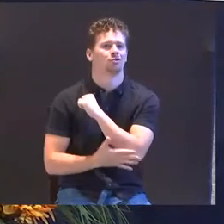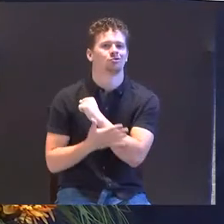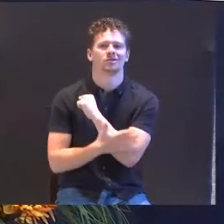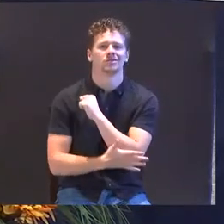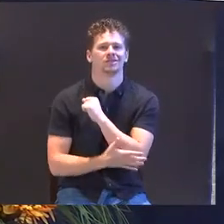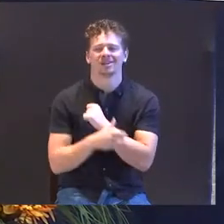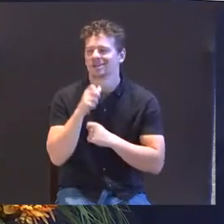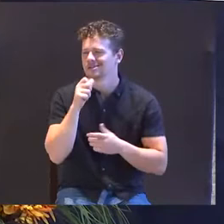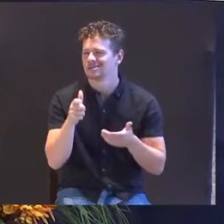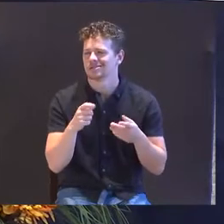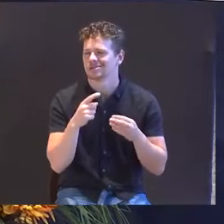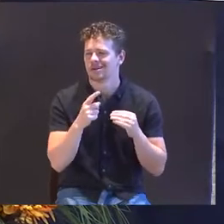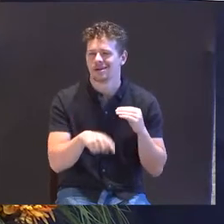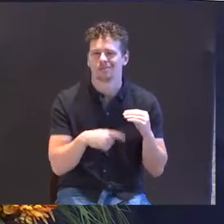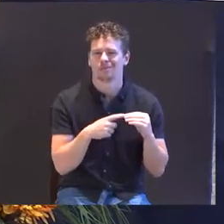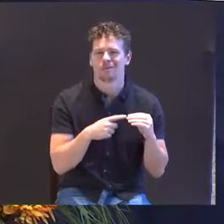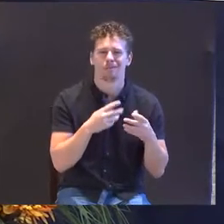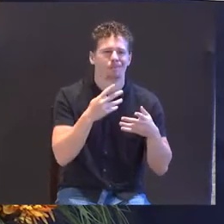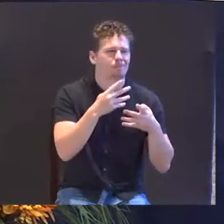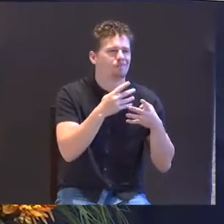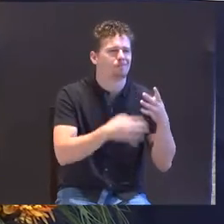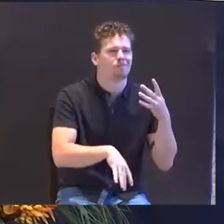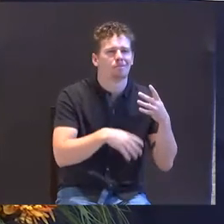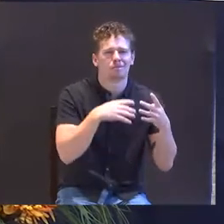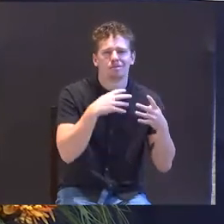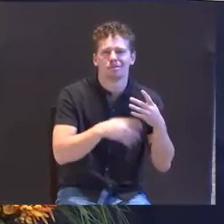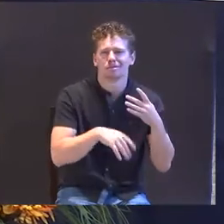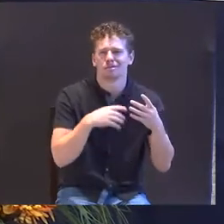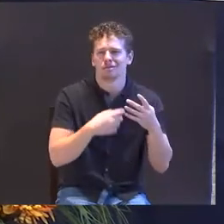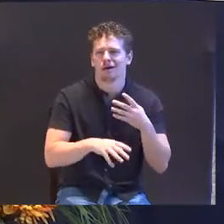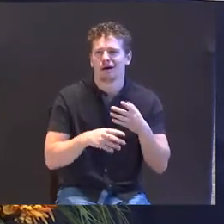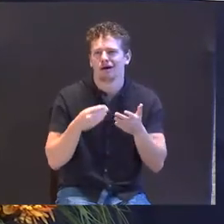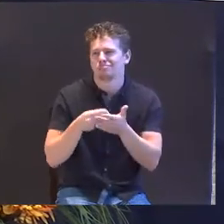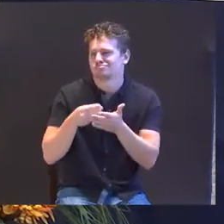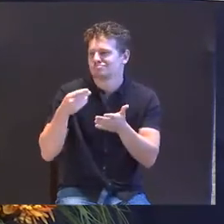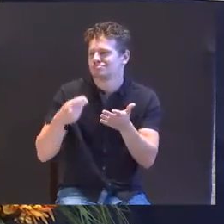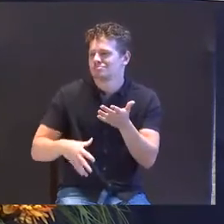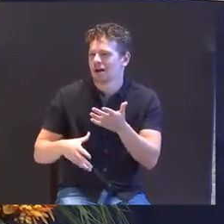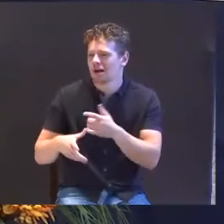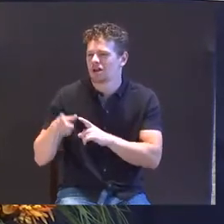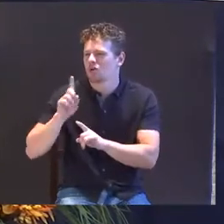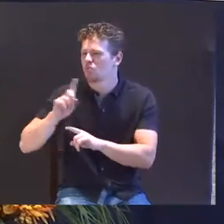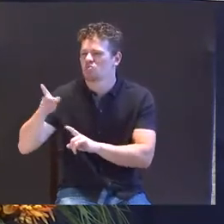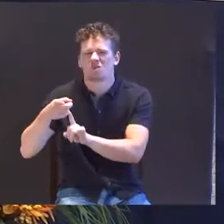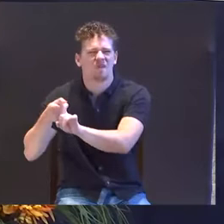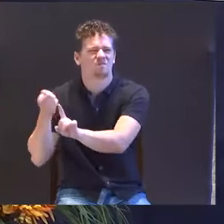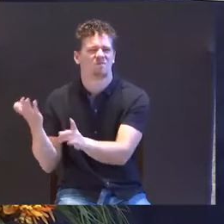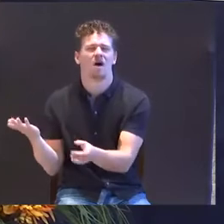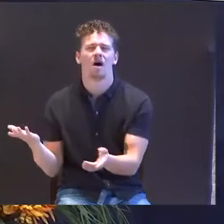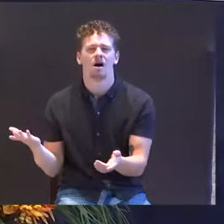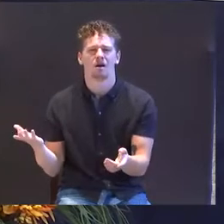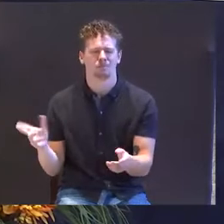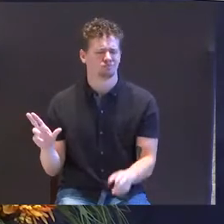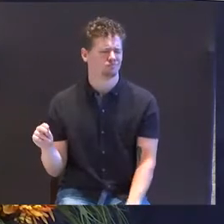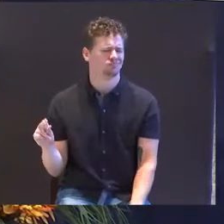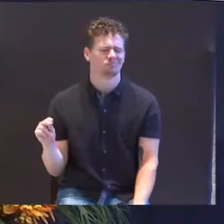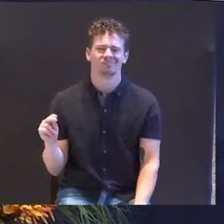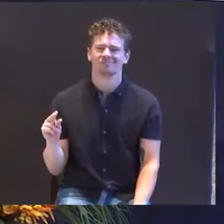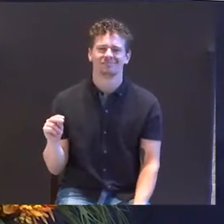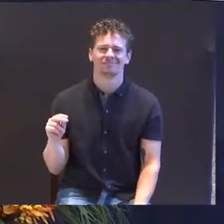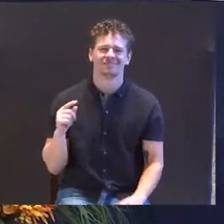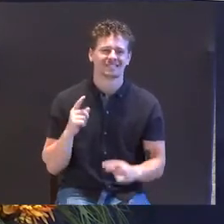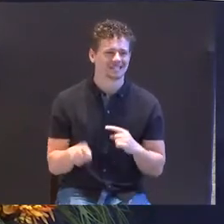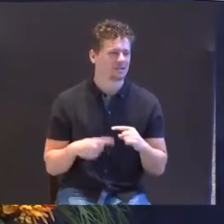It is not about blood or pedigree or wealth. It's a place where everyone should have a